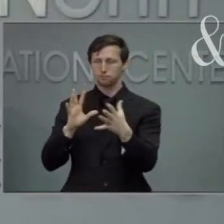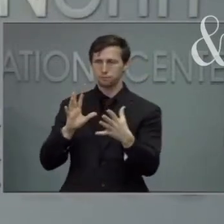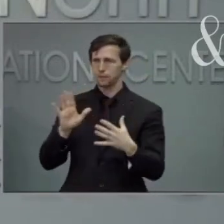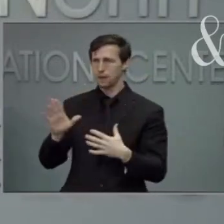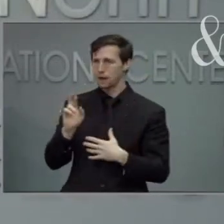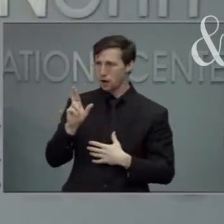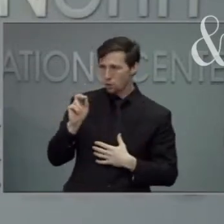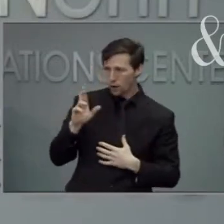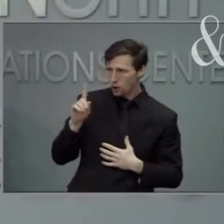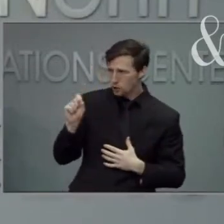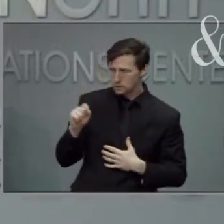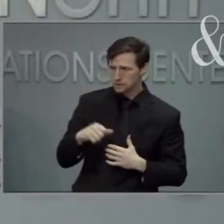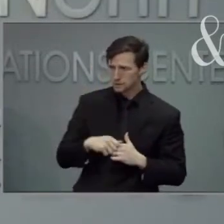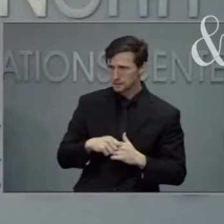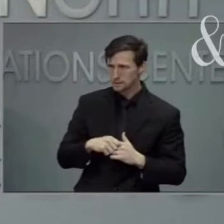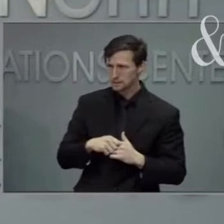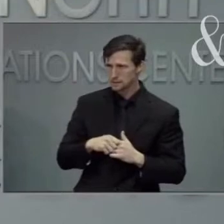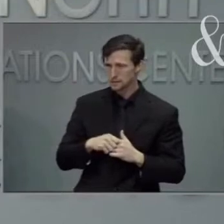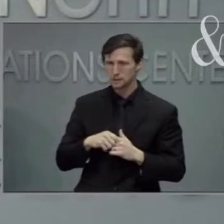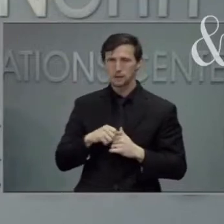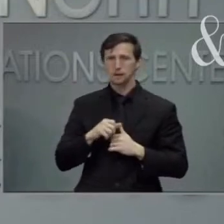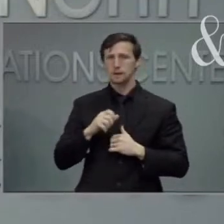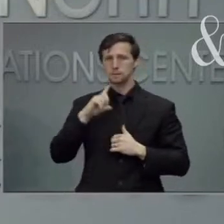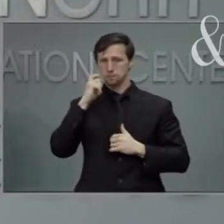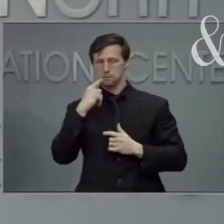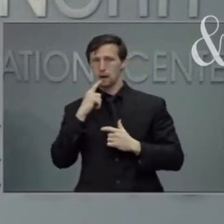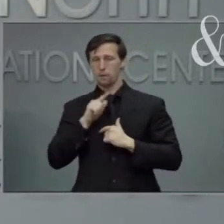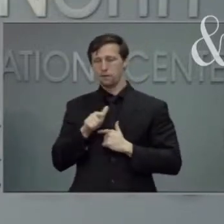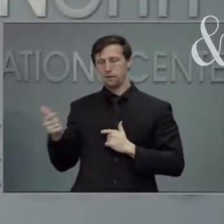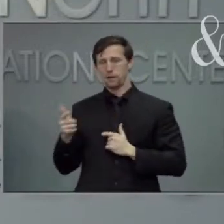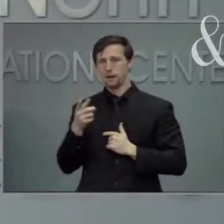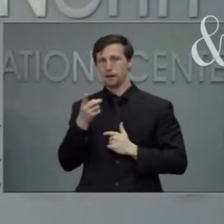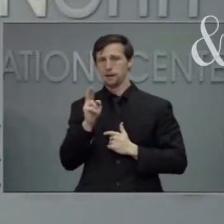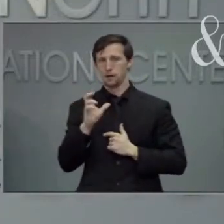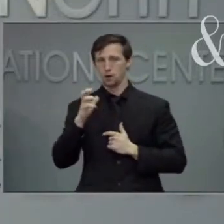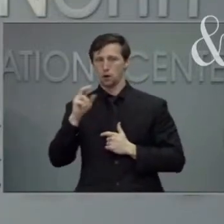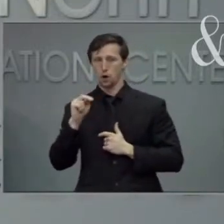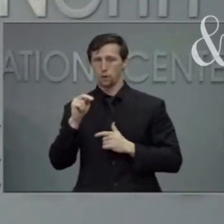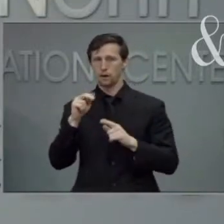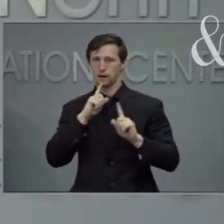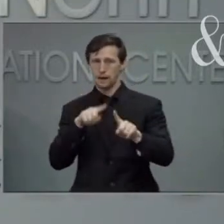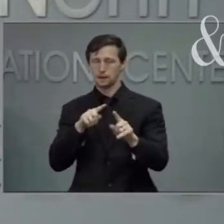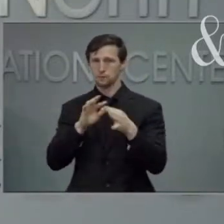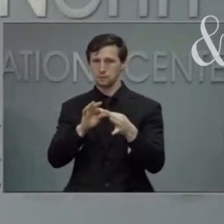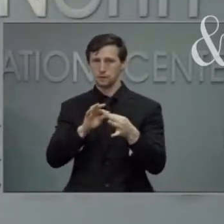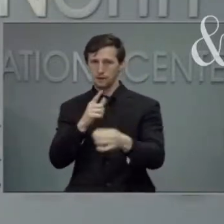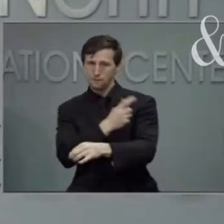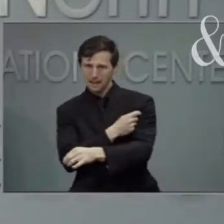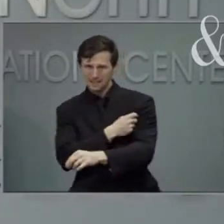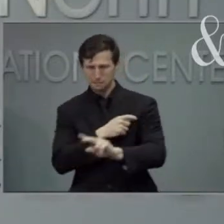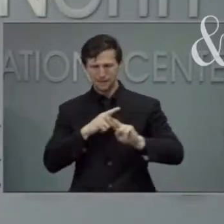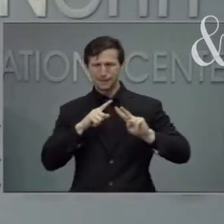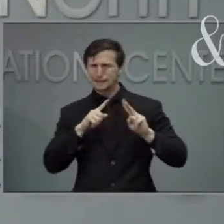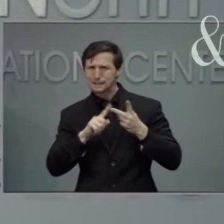So as to the vaccines, I'll let Dr. Cohen answer that question, but I did not hear your second question, Dawn.